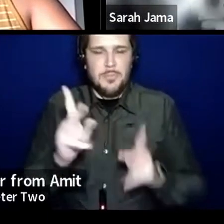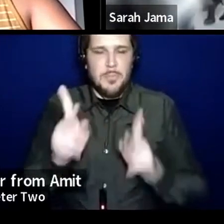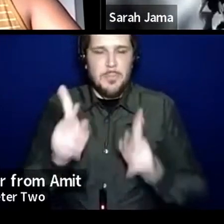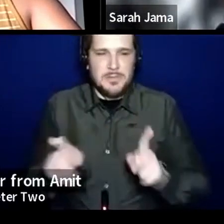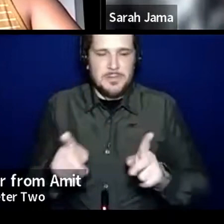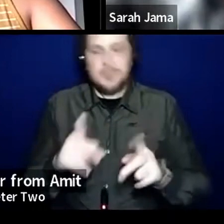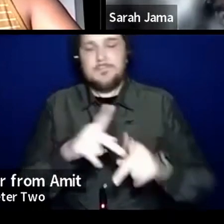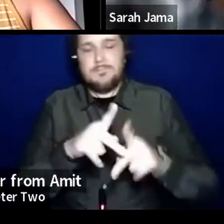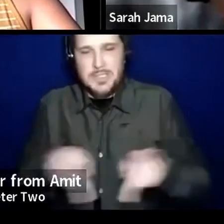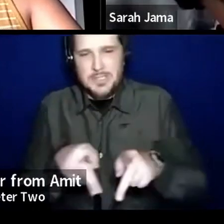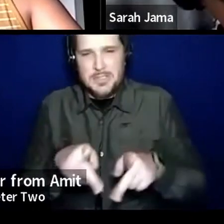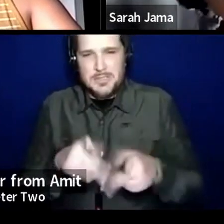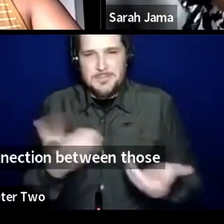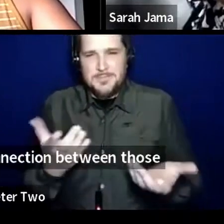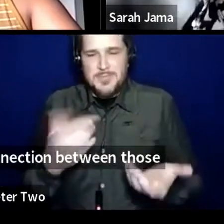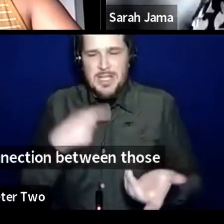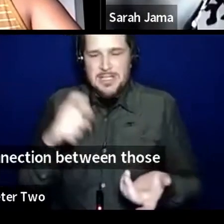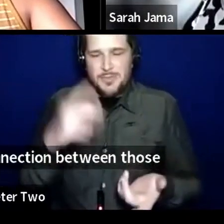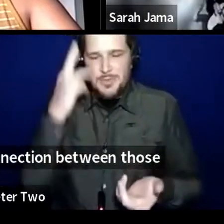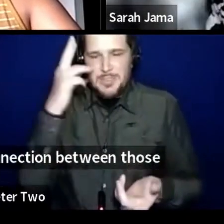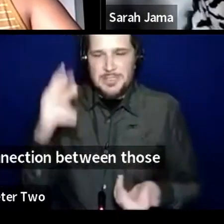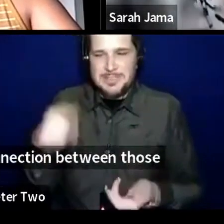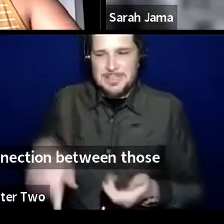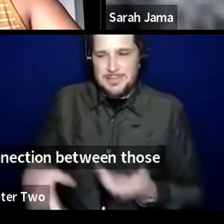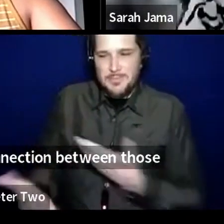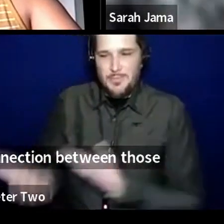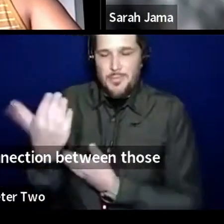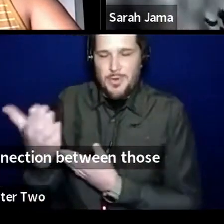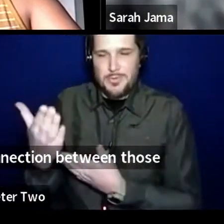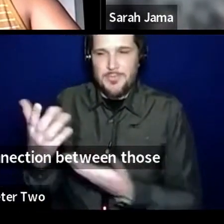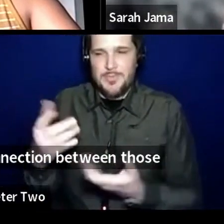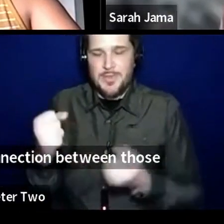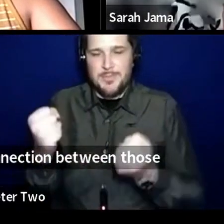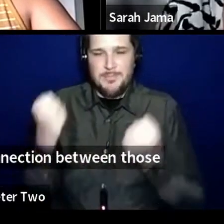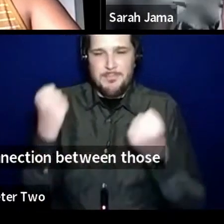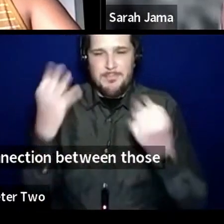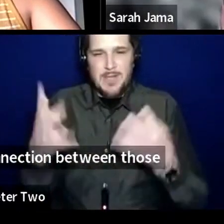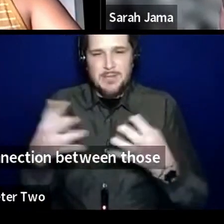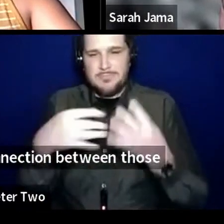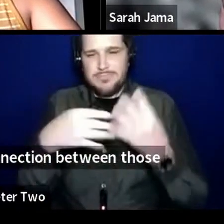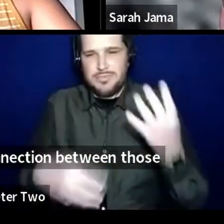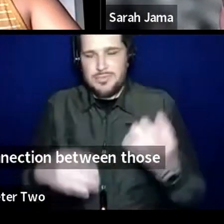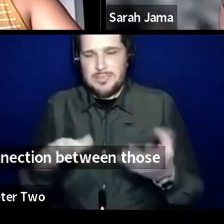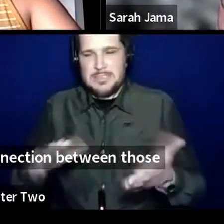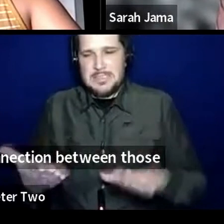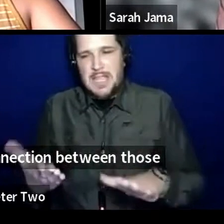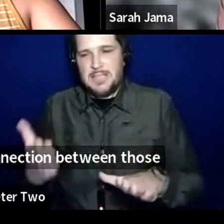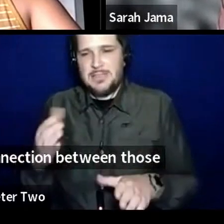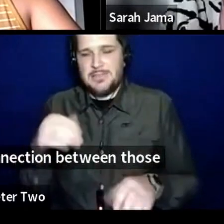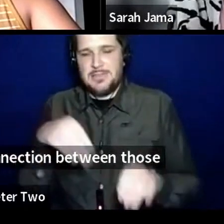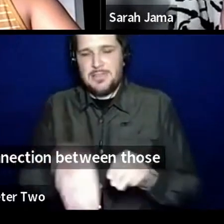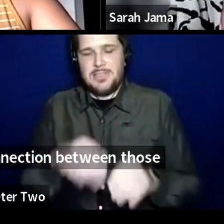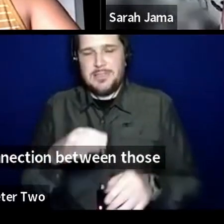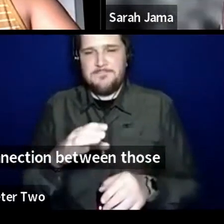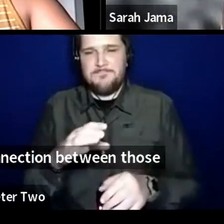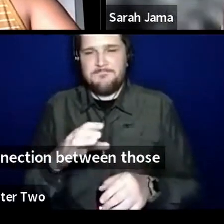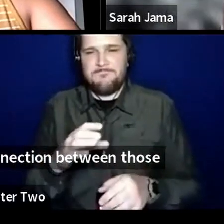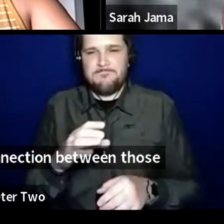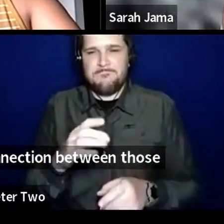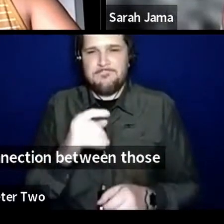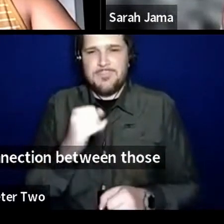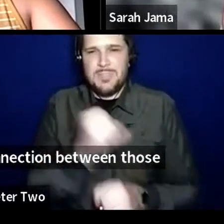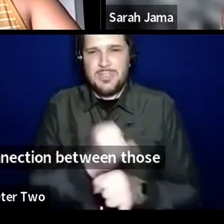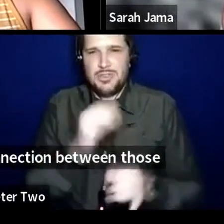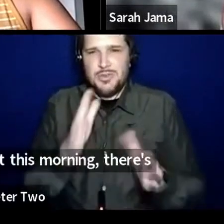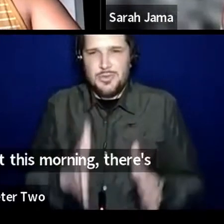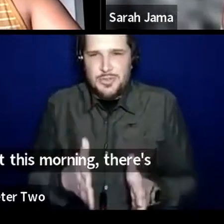there has been, just this morning, there has been a slew of deaths within correctional sites. There is